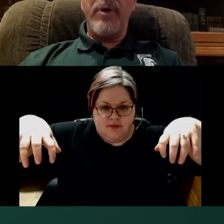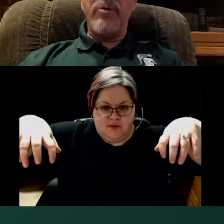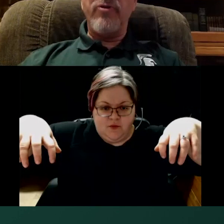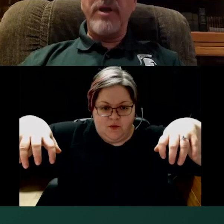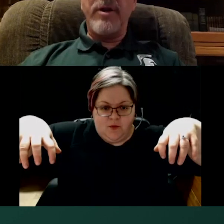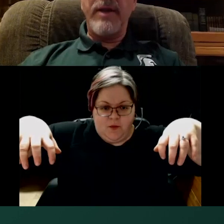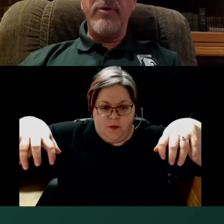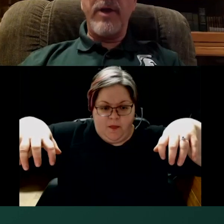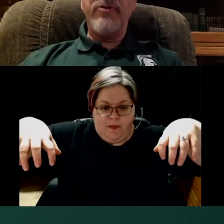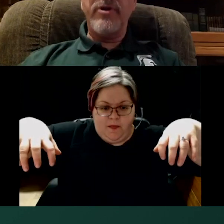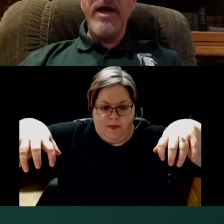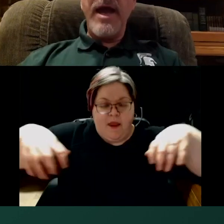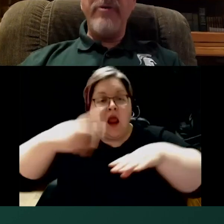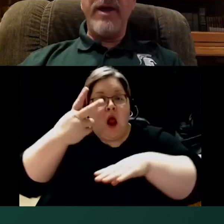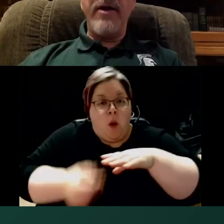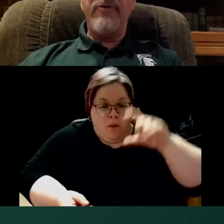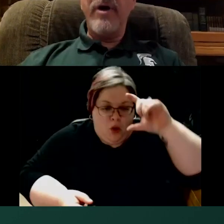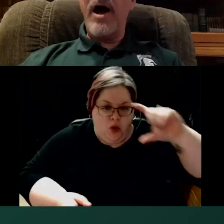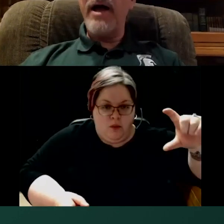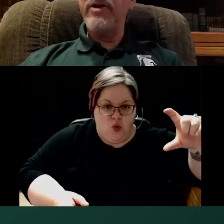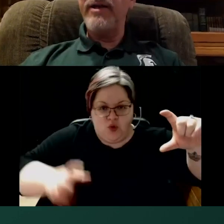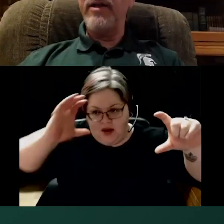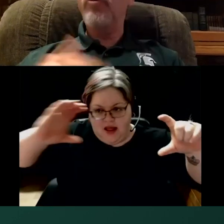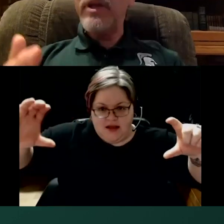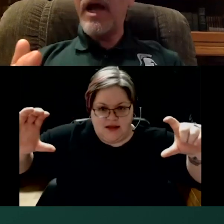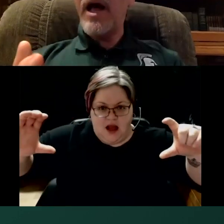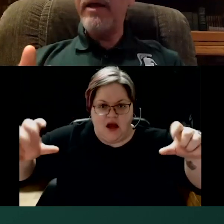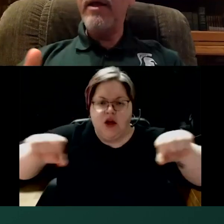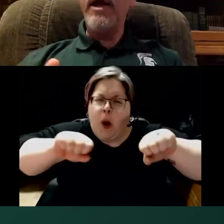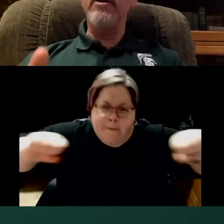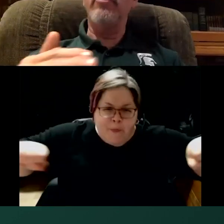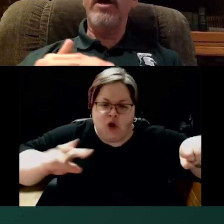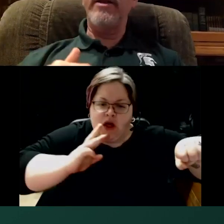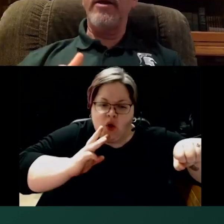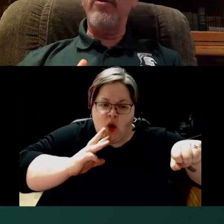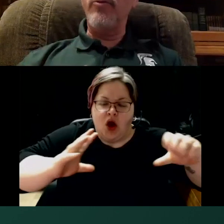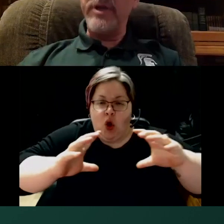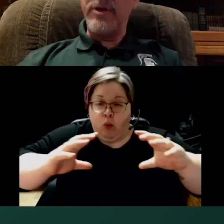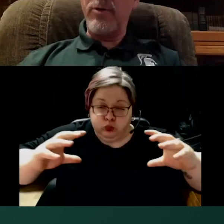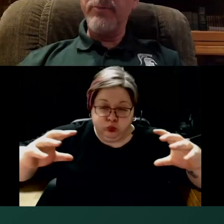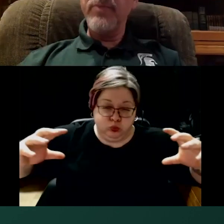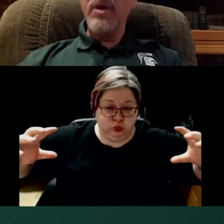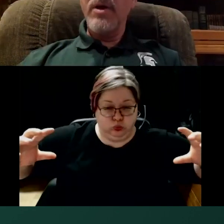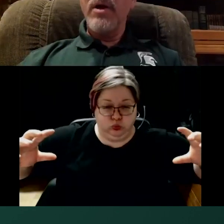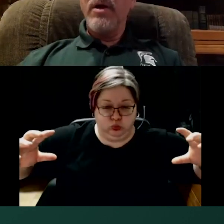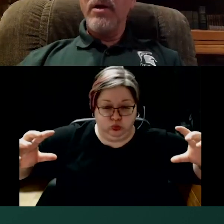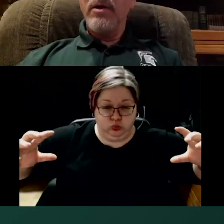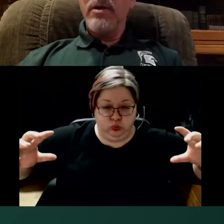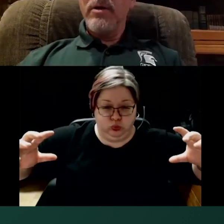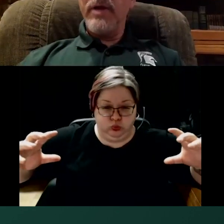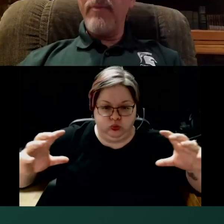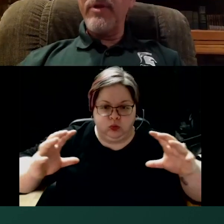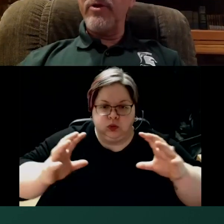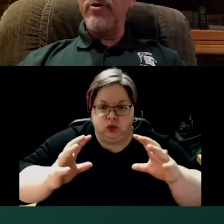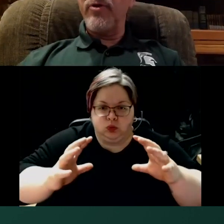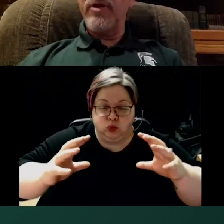same bulge in the same direction, and you have a high tide that's really high and a low tide that's really low.